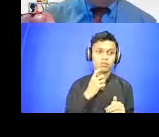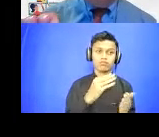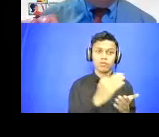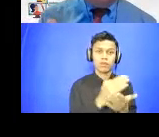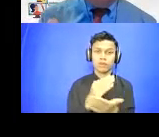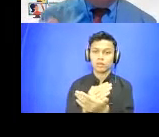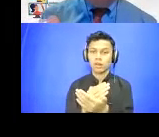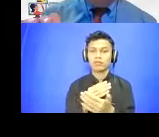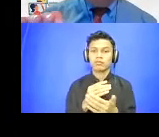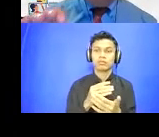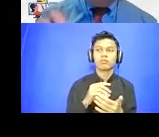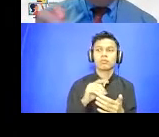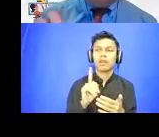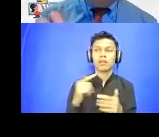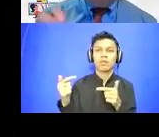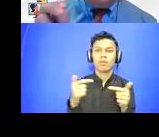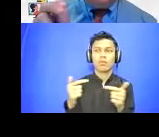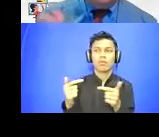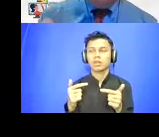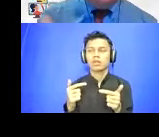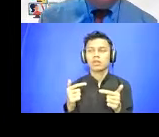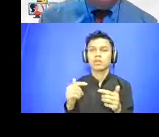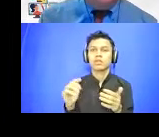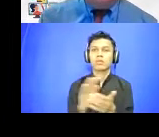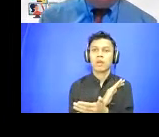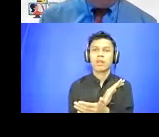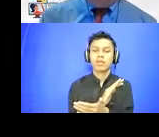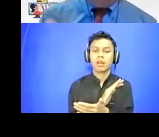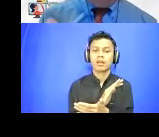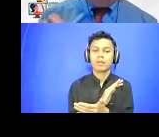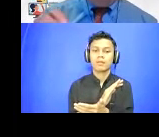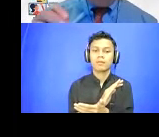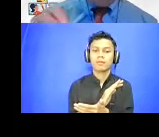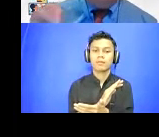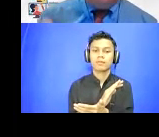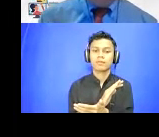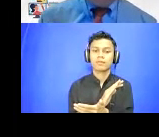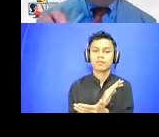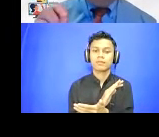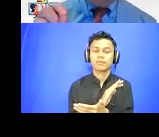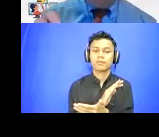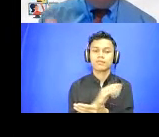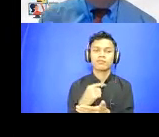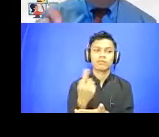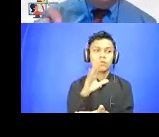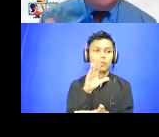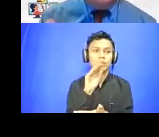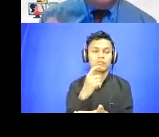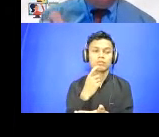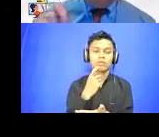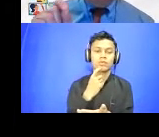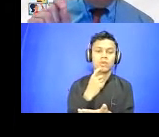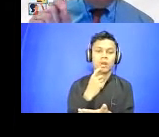language concerning things like online social networking, using Facebook or LinkedIn with